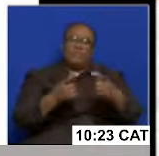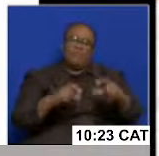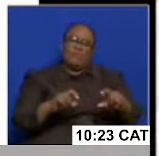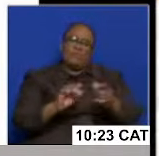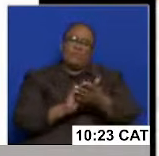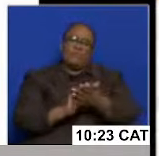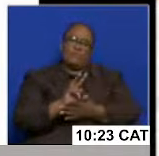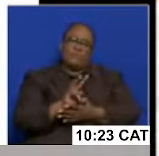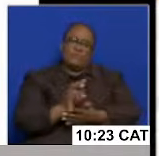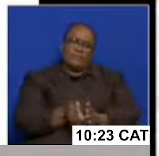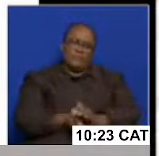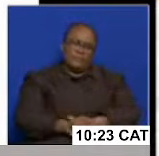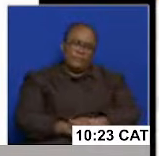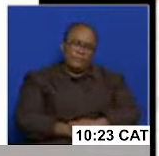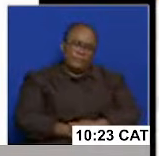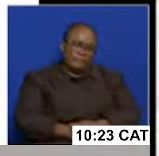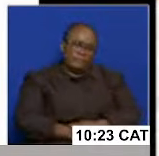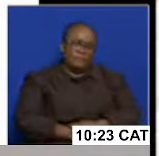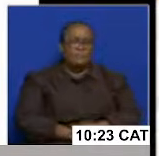Okay.